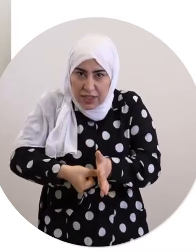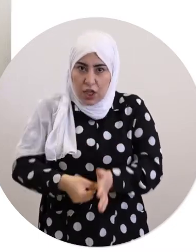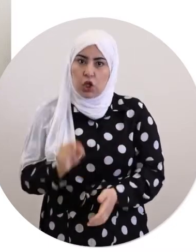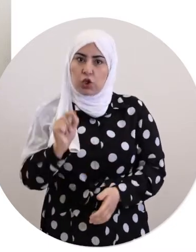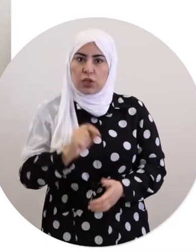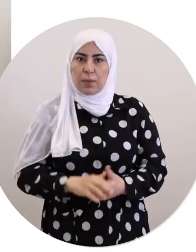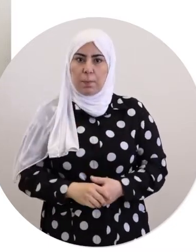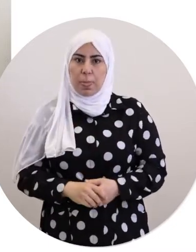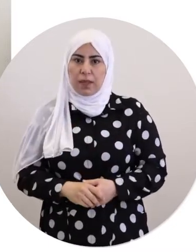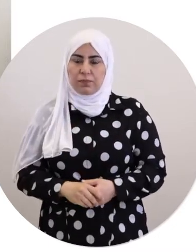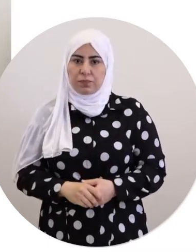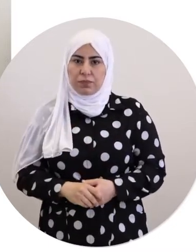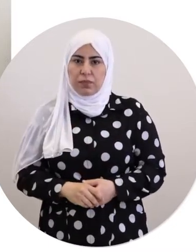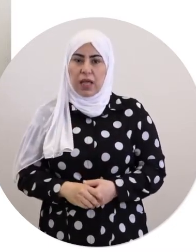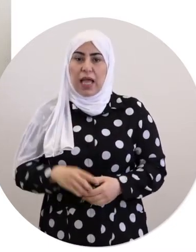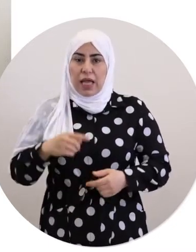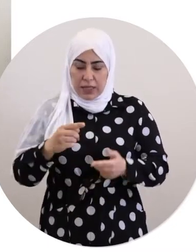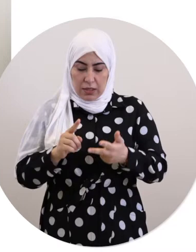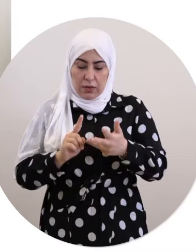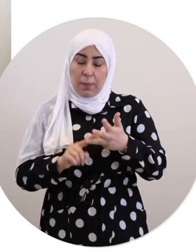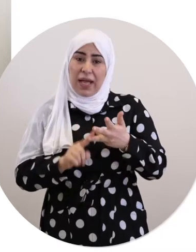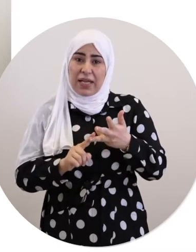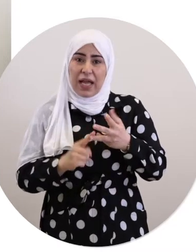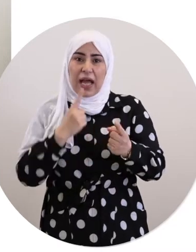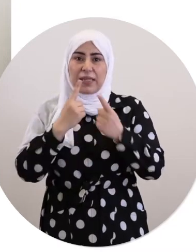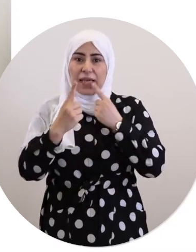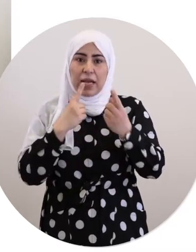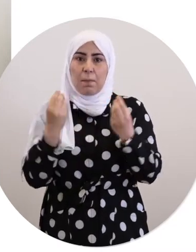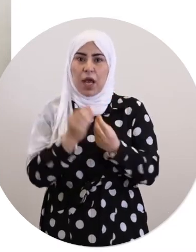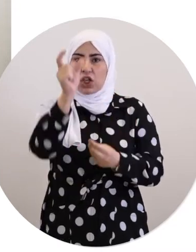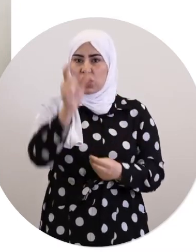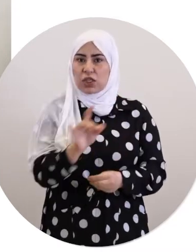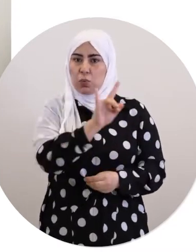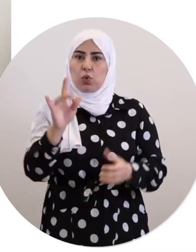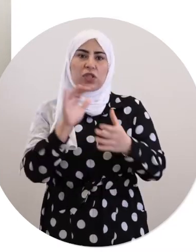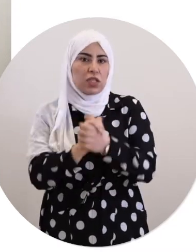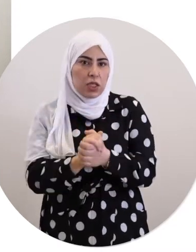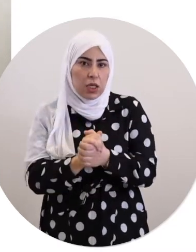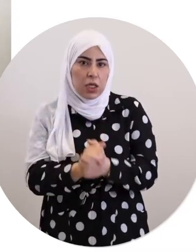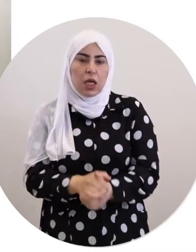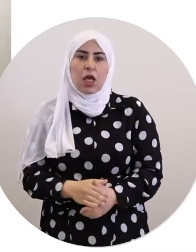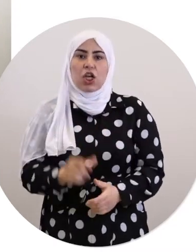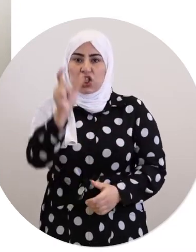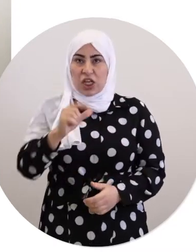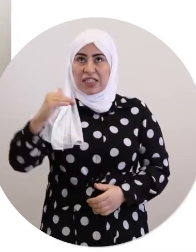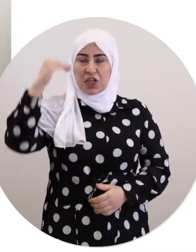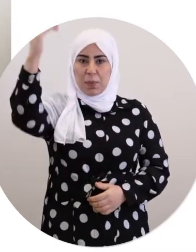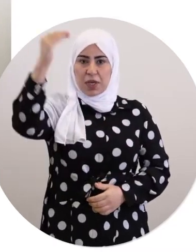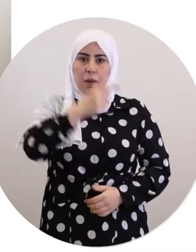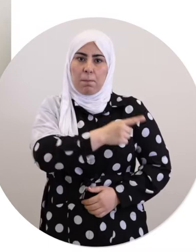a friend, it's not very friendly, or you're talking to a superior, your boss, or a teacher, and you're